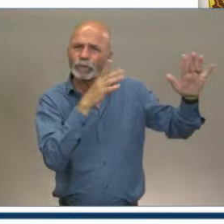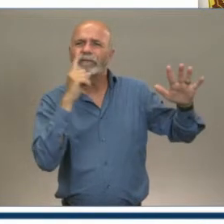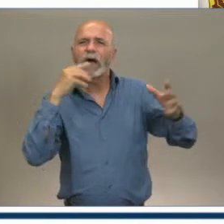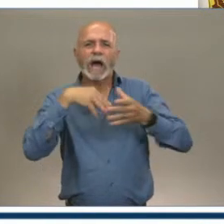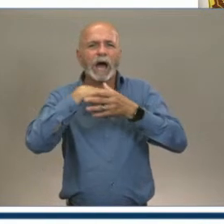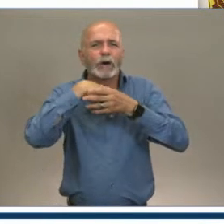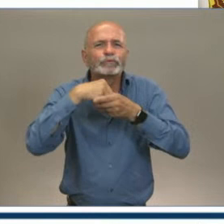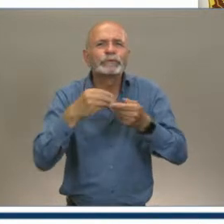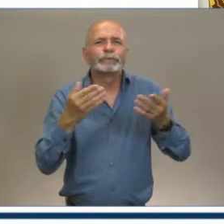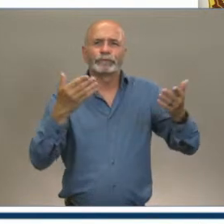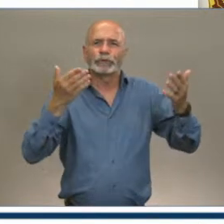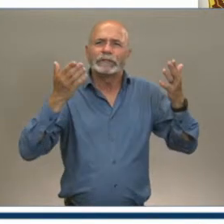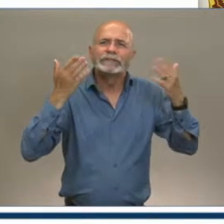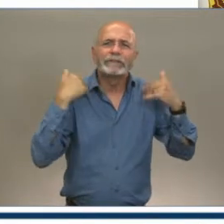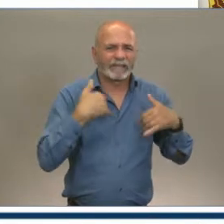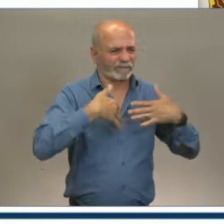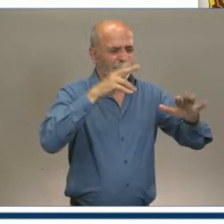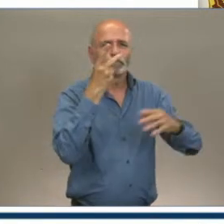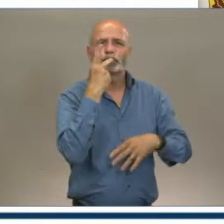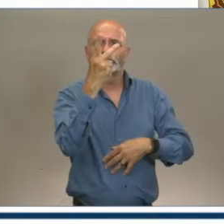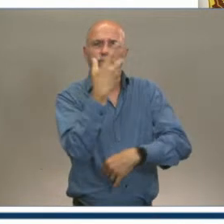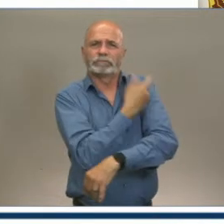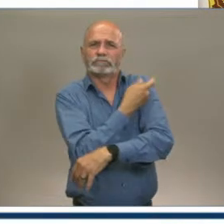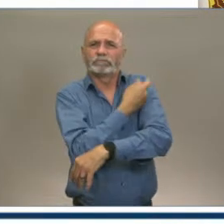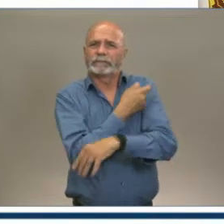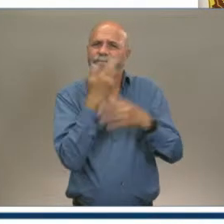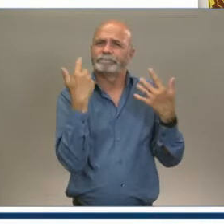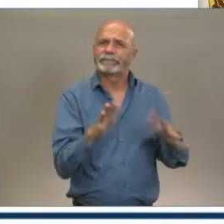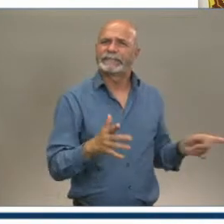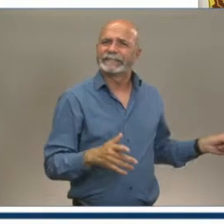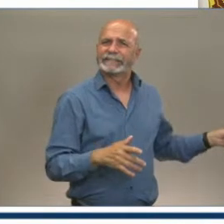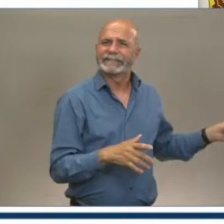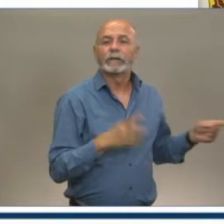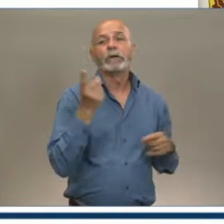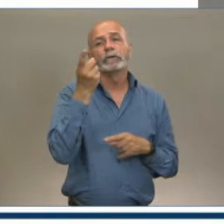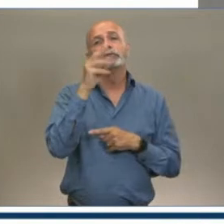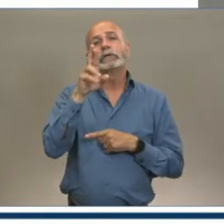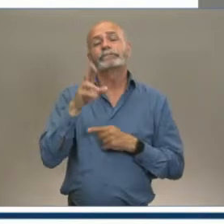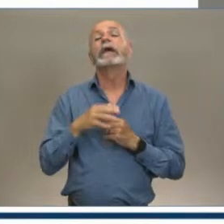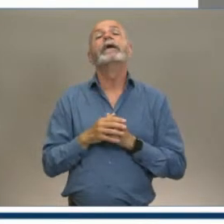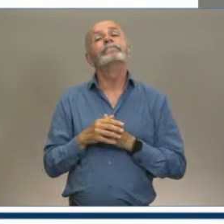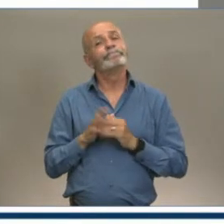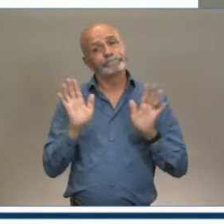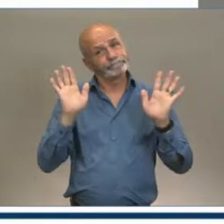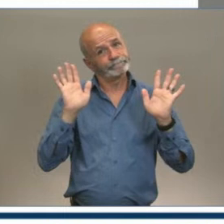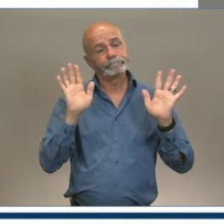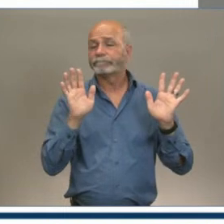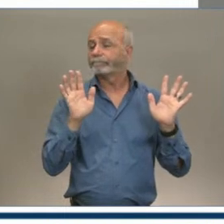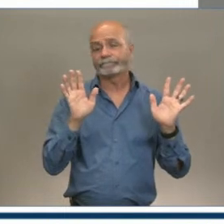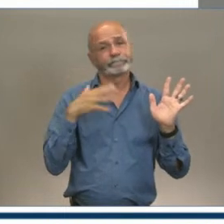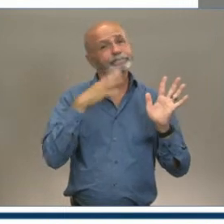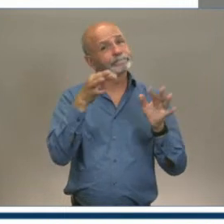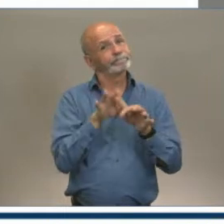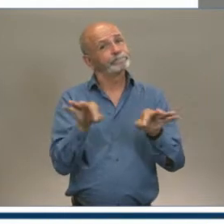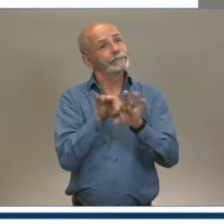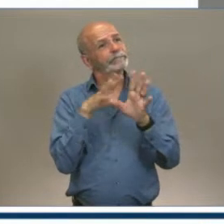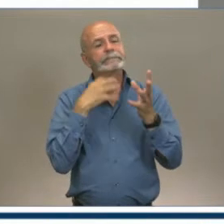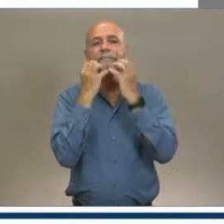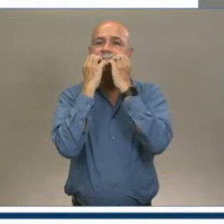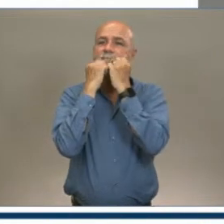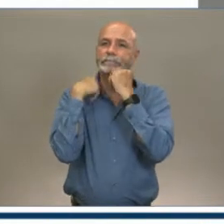are fully vaccinated? So, like everything, we need to be slow and cautious, especially those who are most